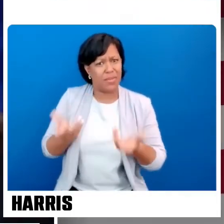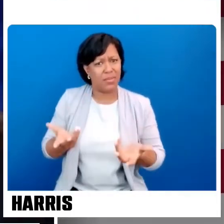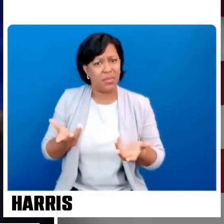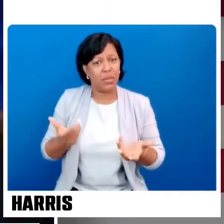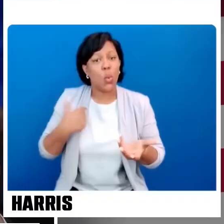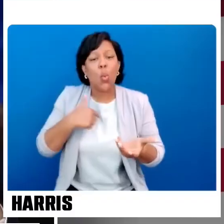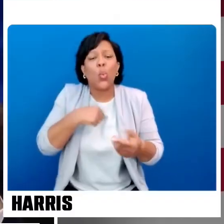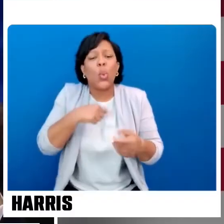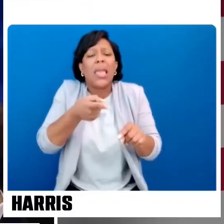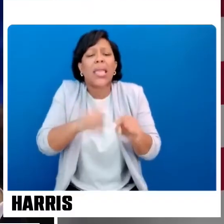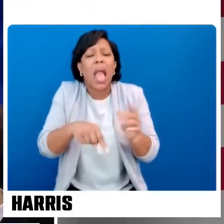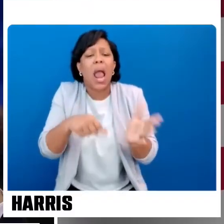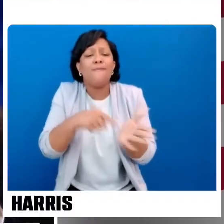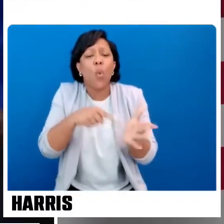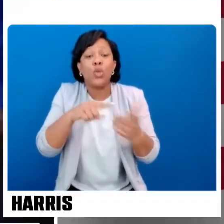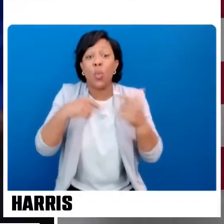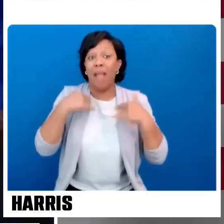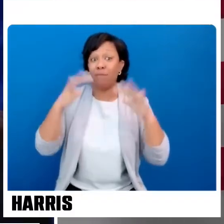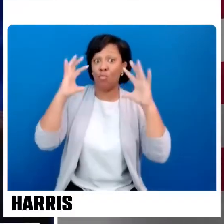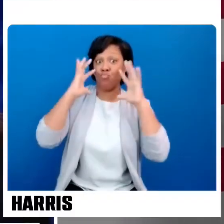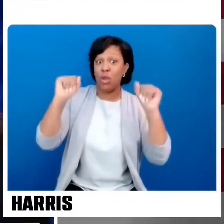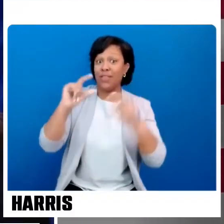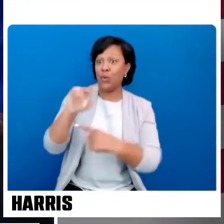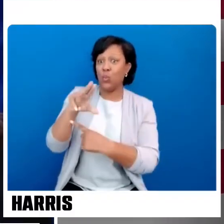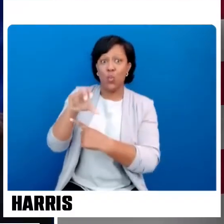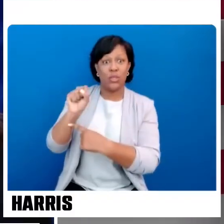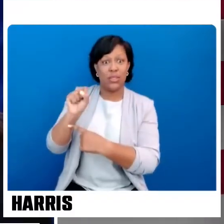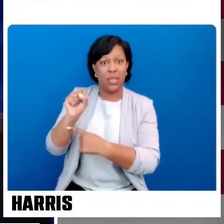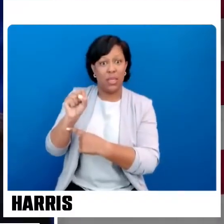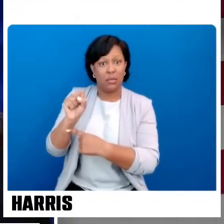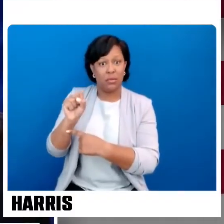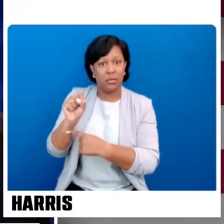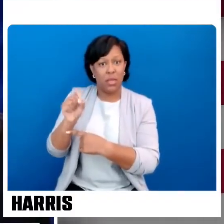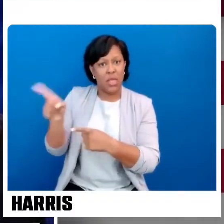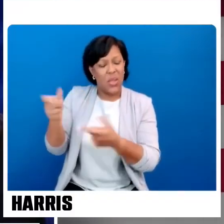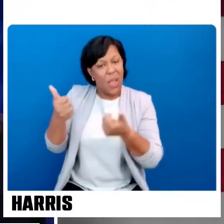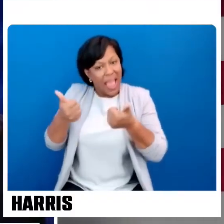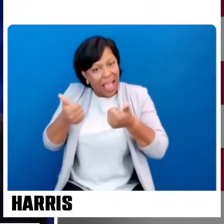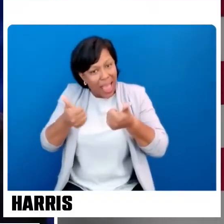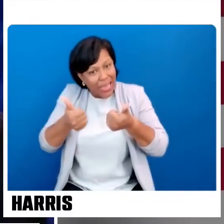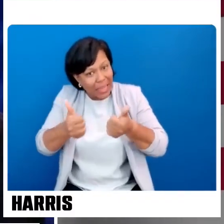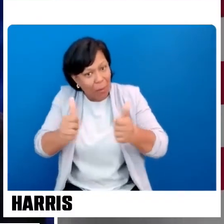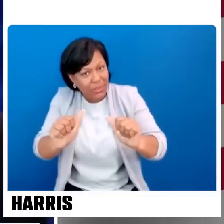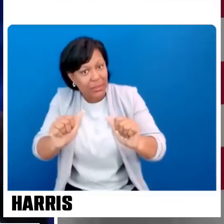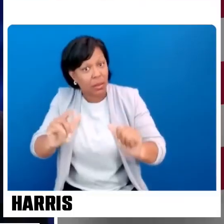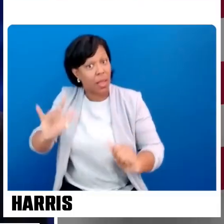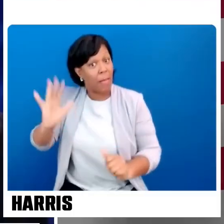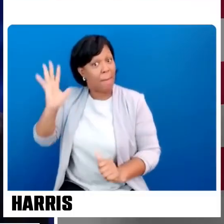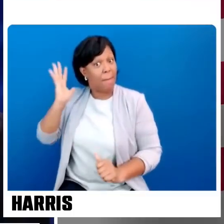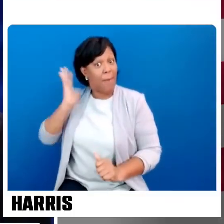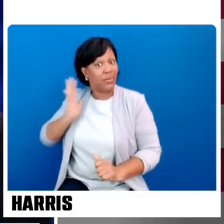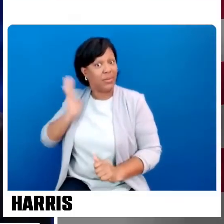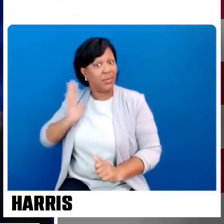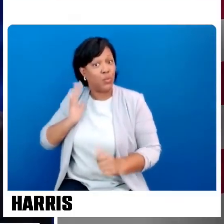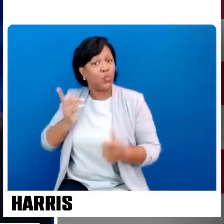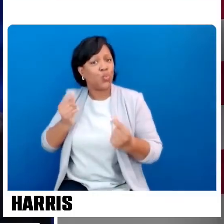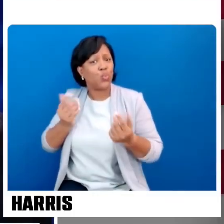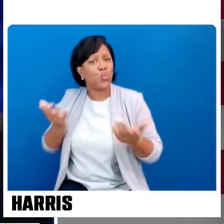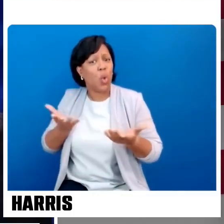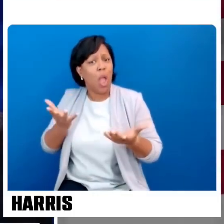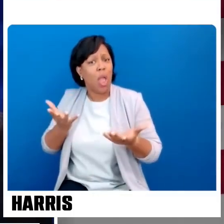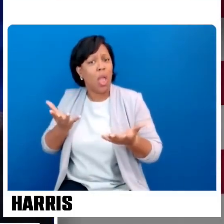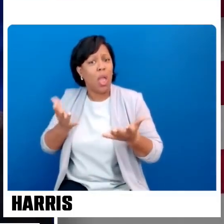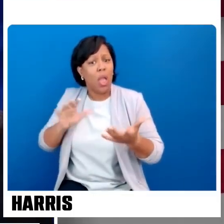States who attempts, as he did in the past, to upend the will of the voters in a free and